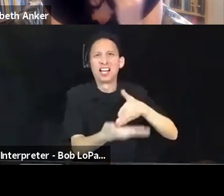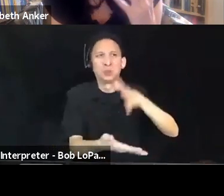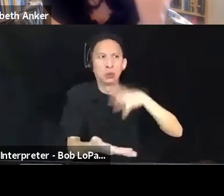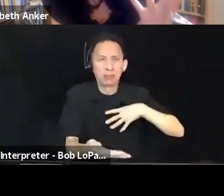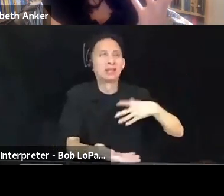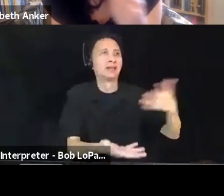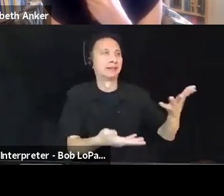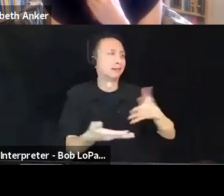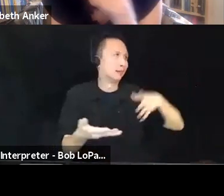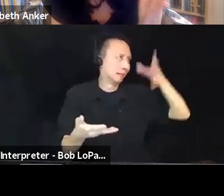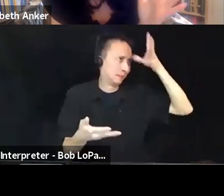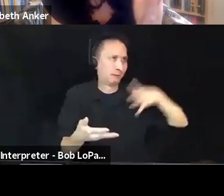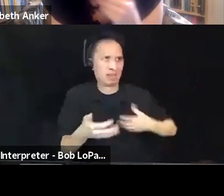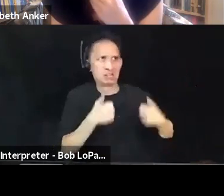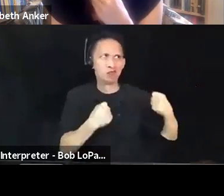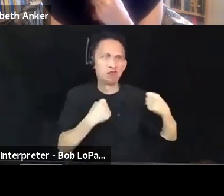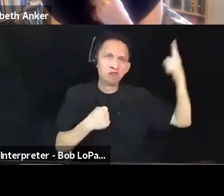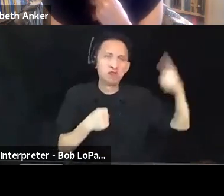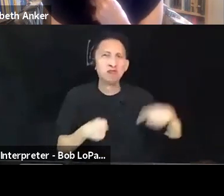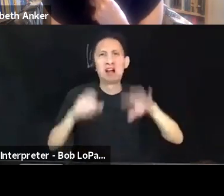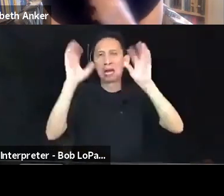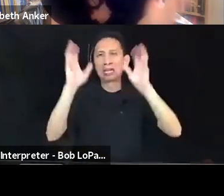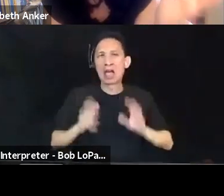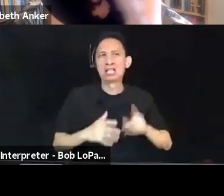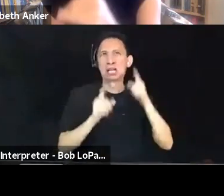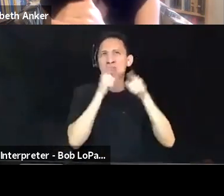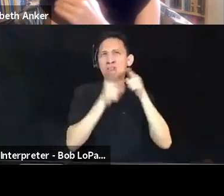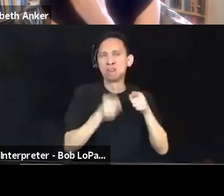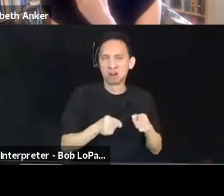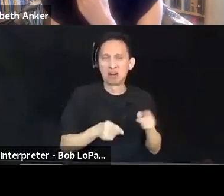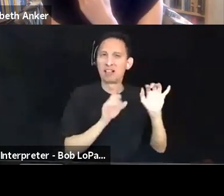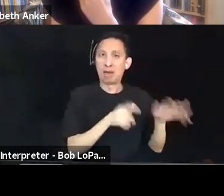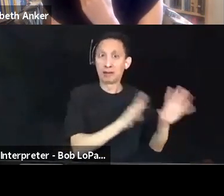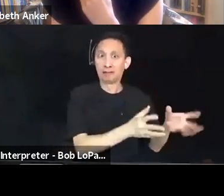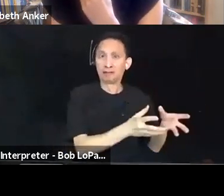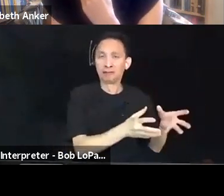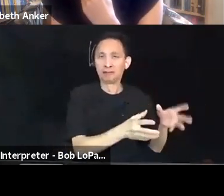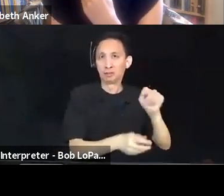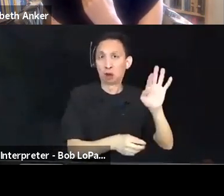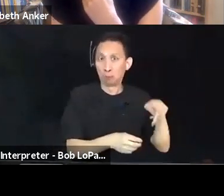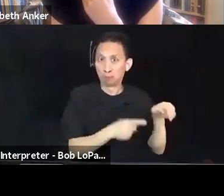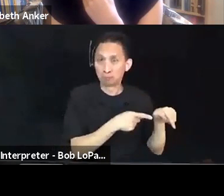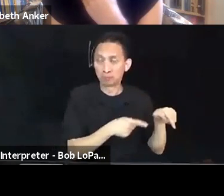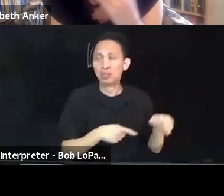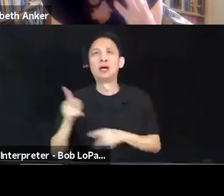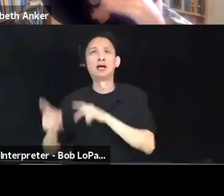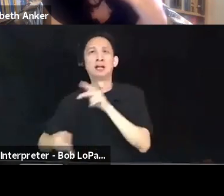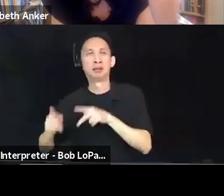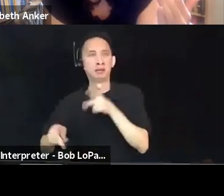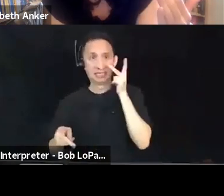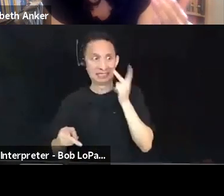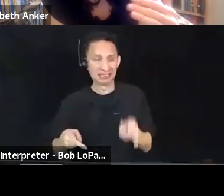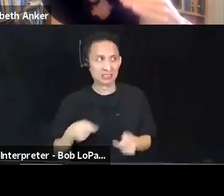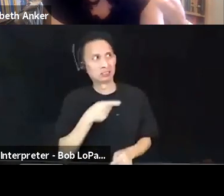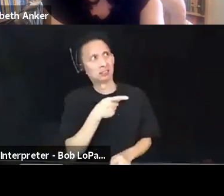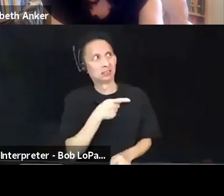kind of, you know, class antagonisms to a certain degree. And yet on the other side, right, for people who are catalyzed by Trump and see him as